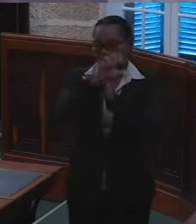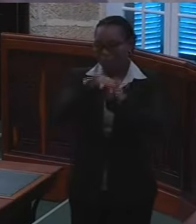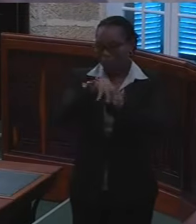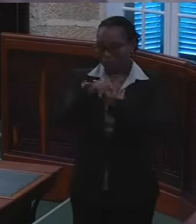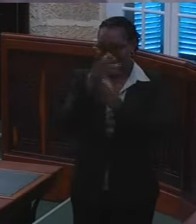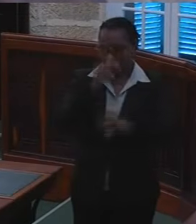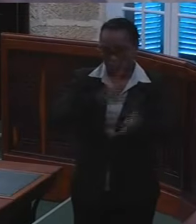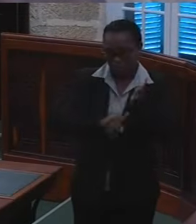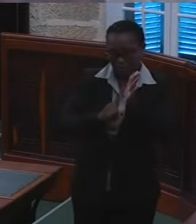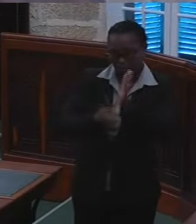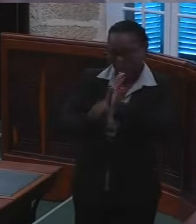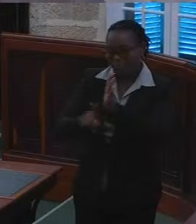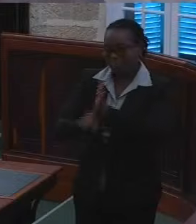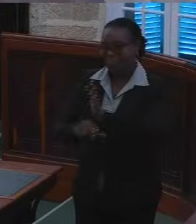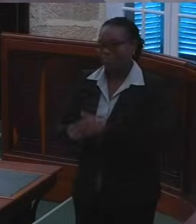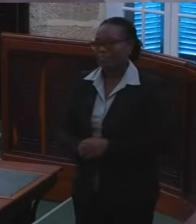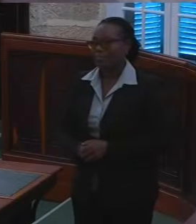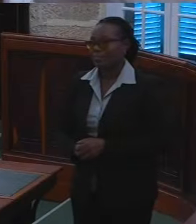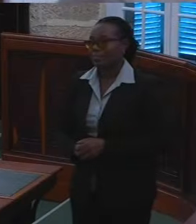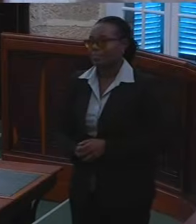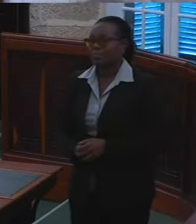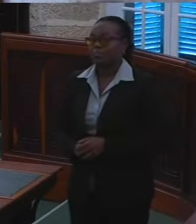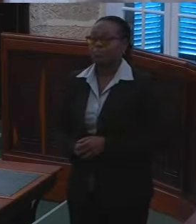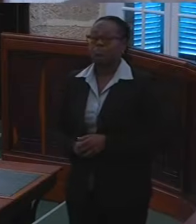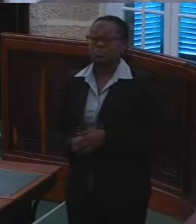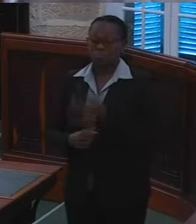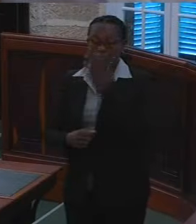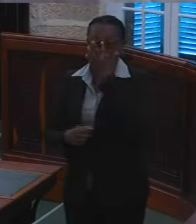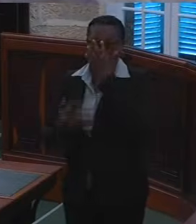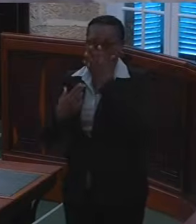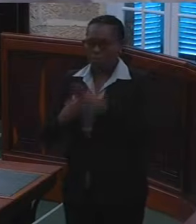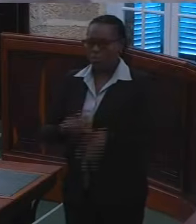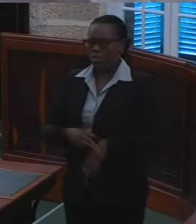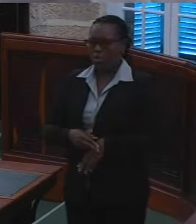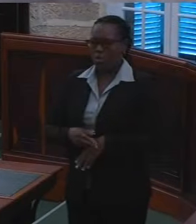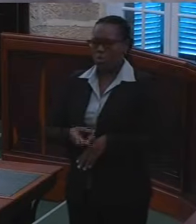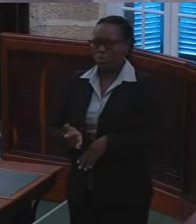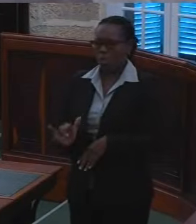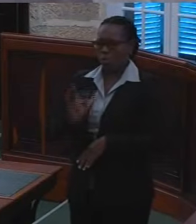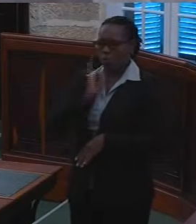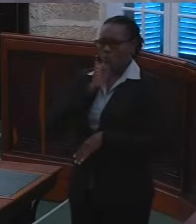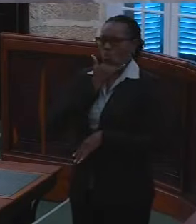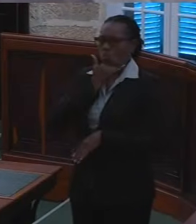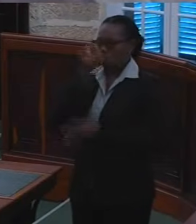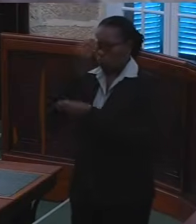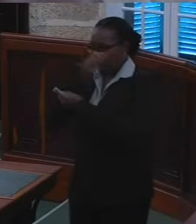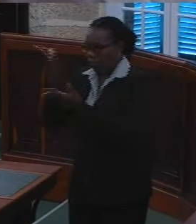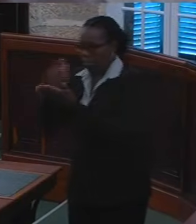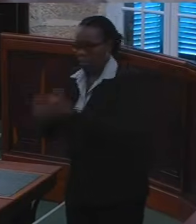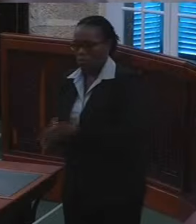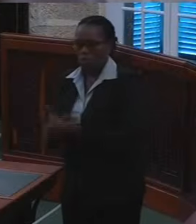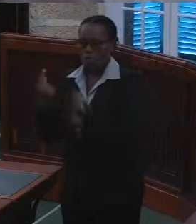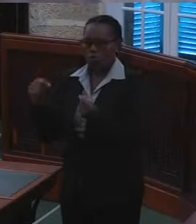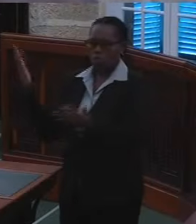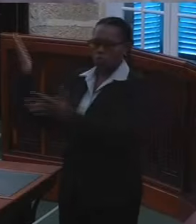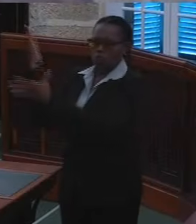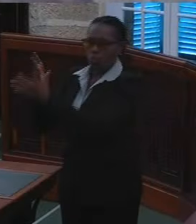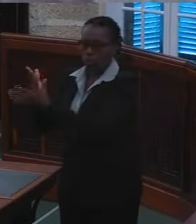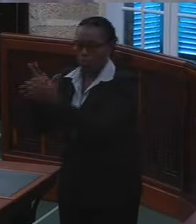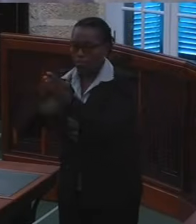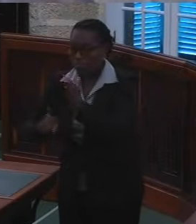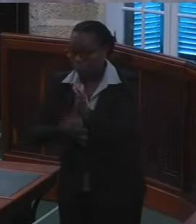legislation. Penalties for providing false information or obstructing investigations will, of